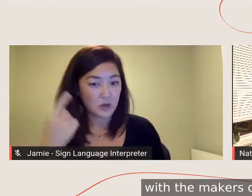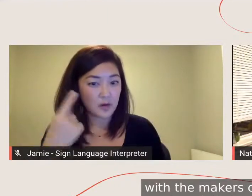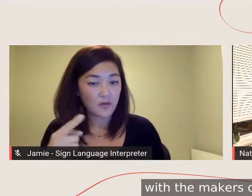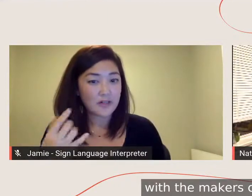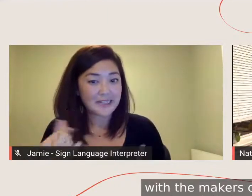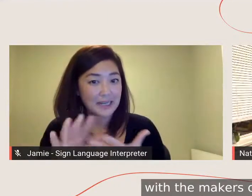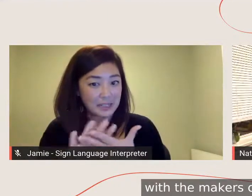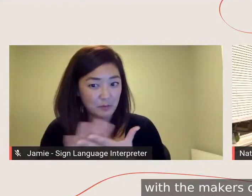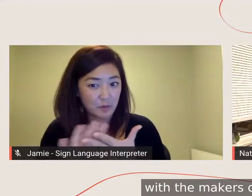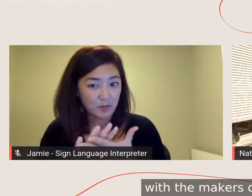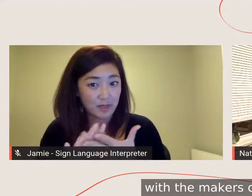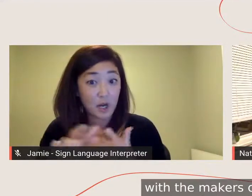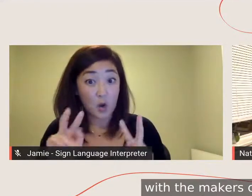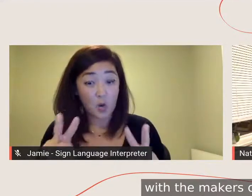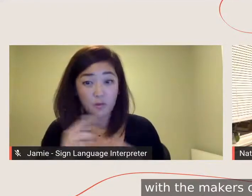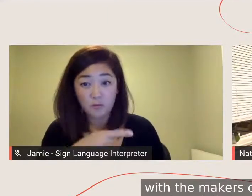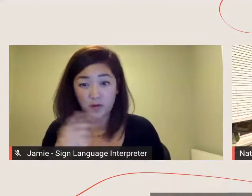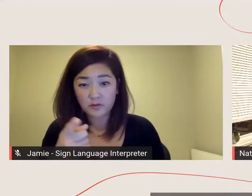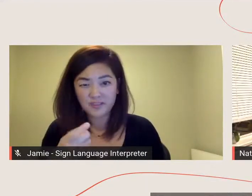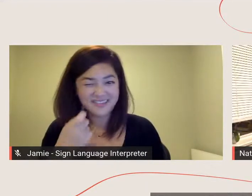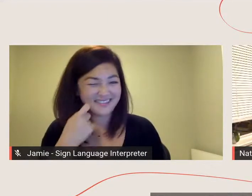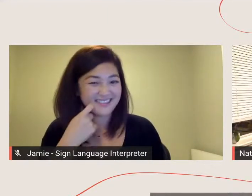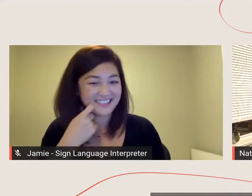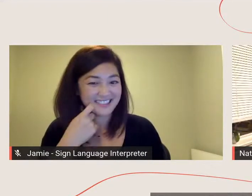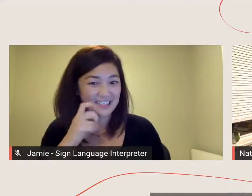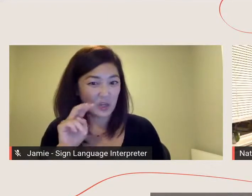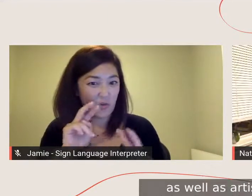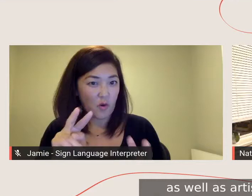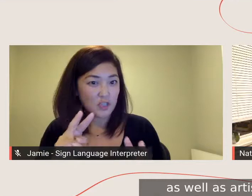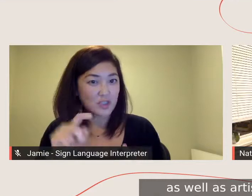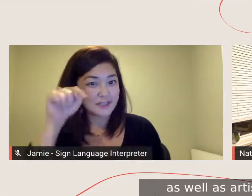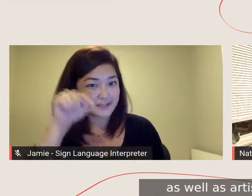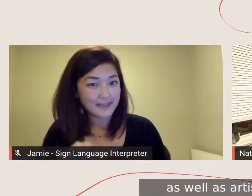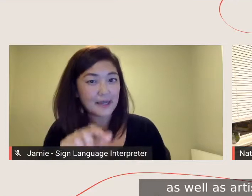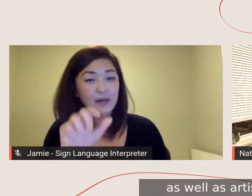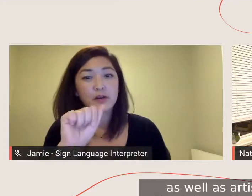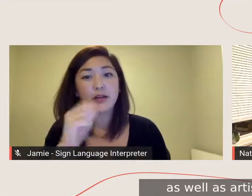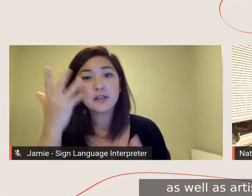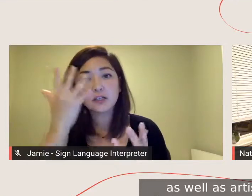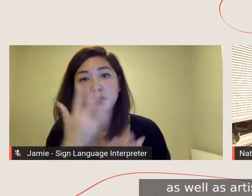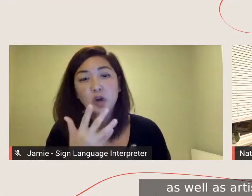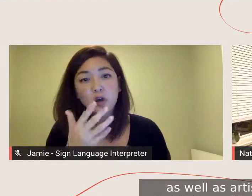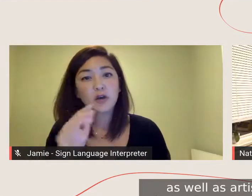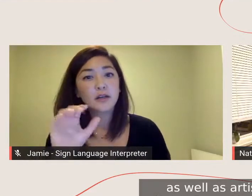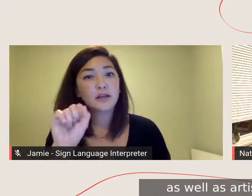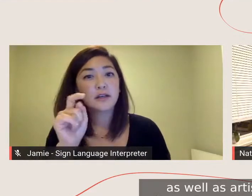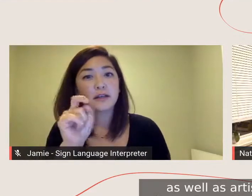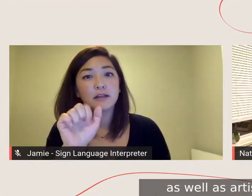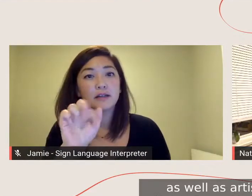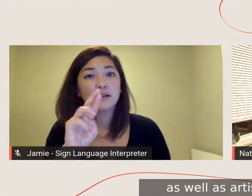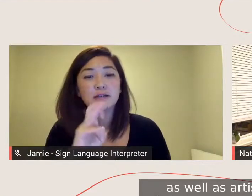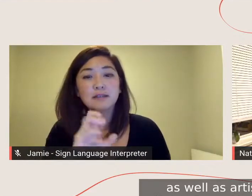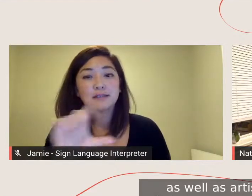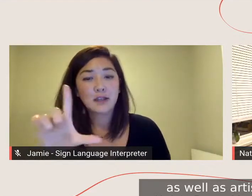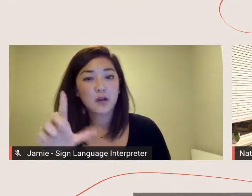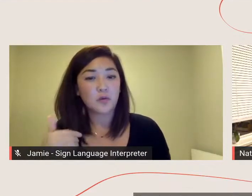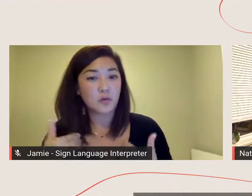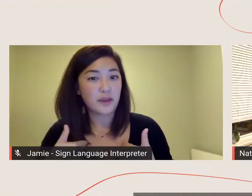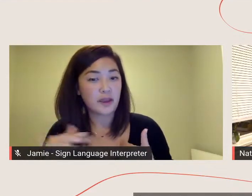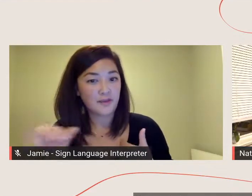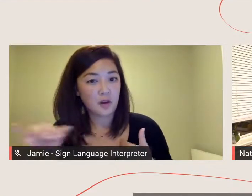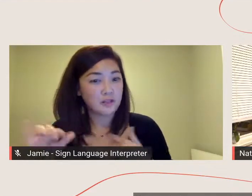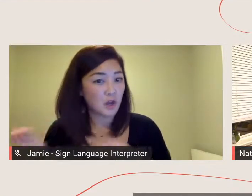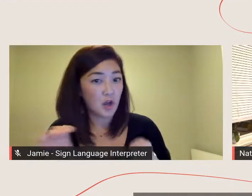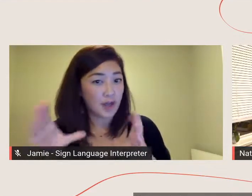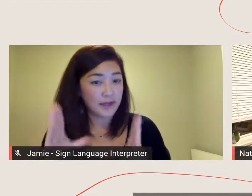makers of the film you hopefully just watched, Down a Dark Stairwell, as well as artist and activist Cyrus Marcus Ware.